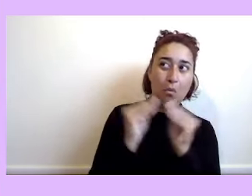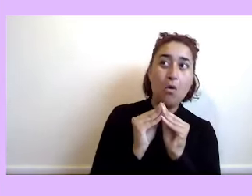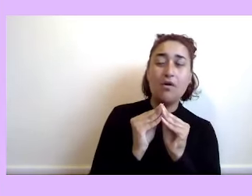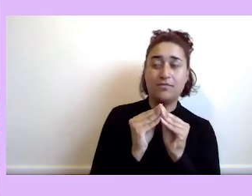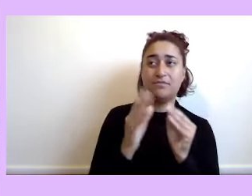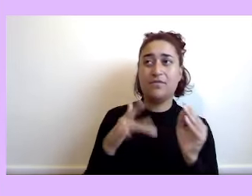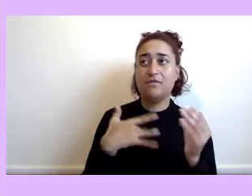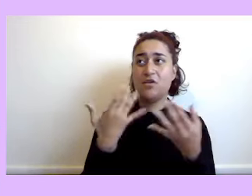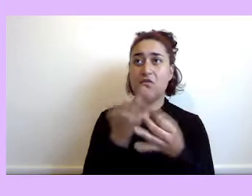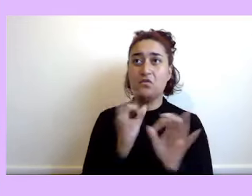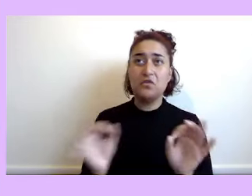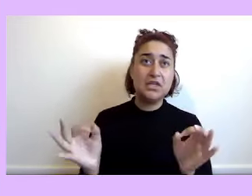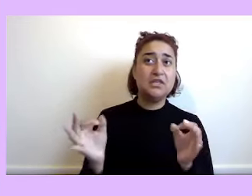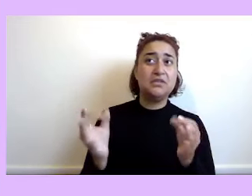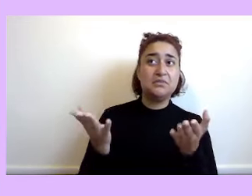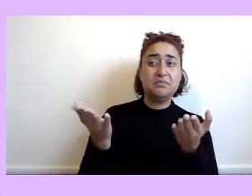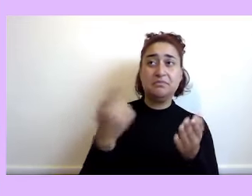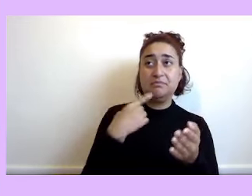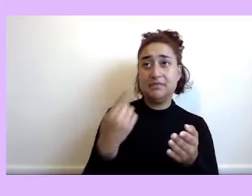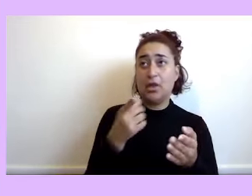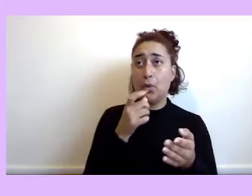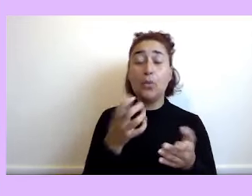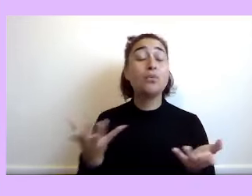things as we go through, and that's for everybody.